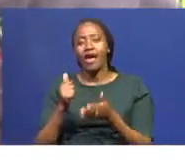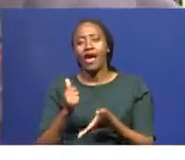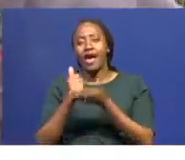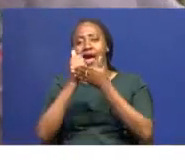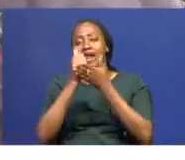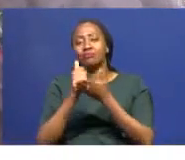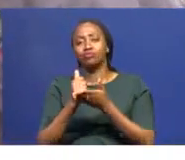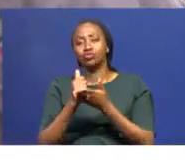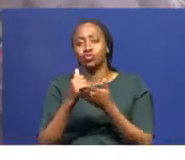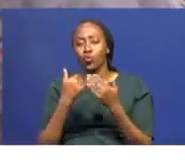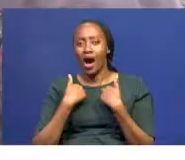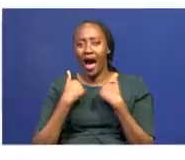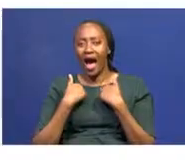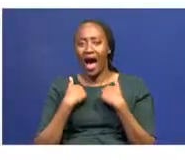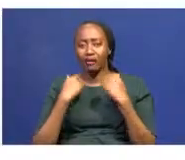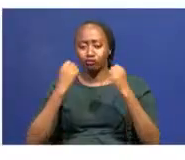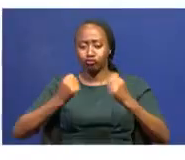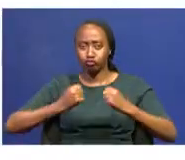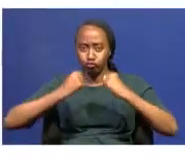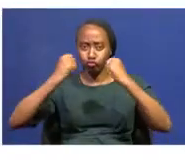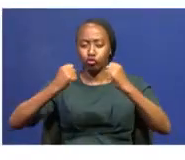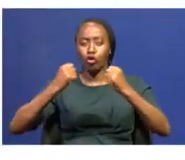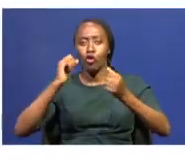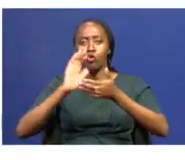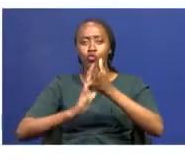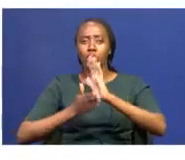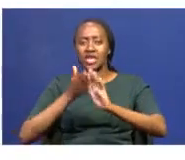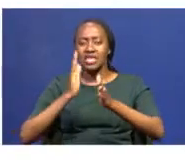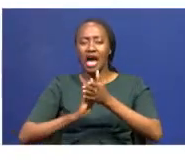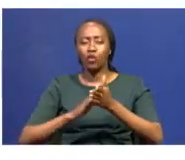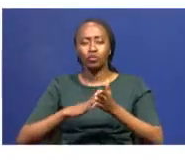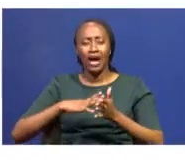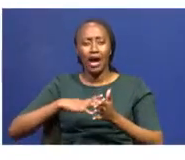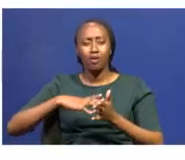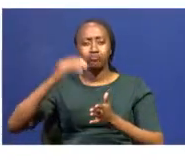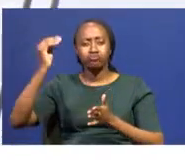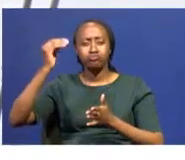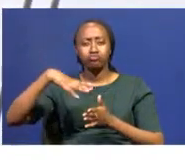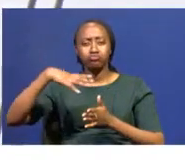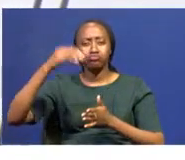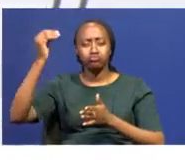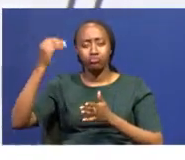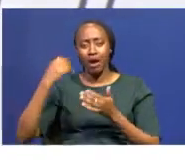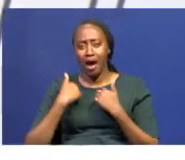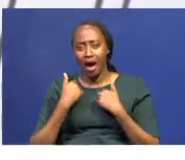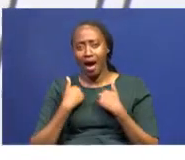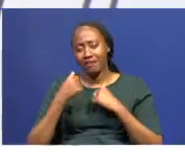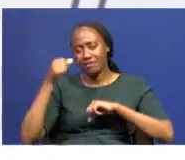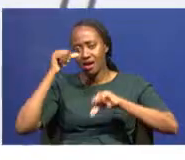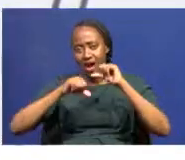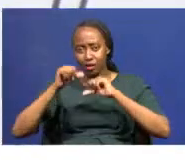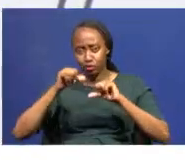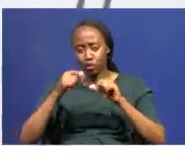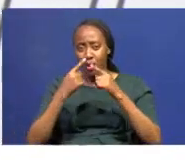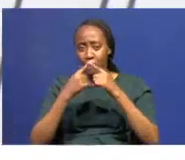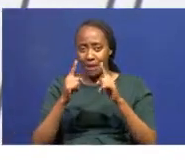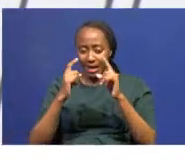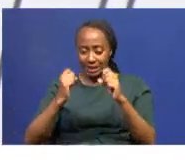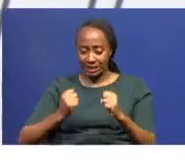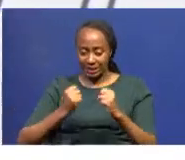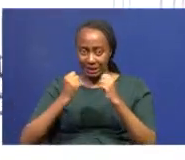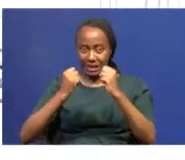absorb unexpected faults without triggering widespread outages, forming part of broader ongoing efforts to strengthen